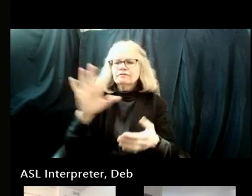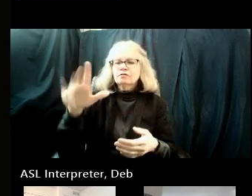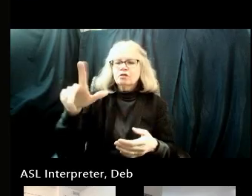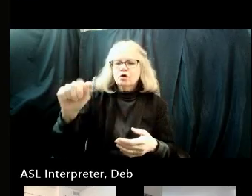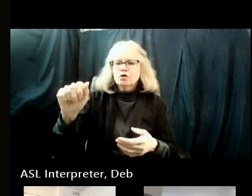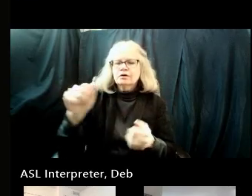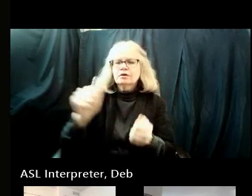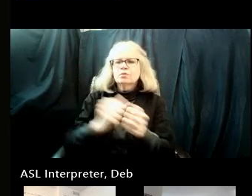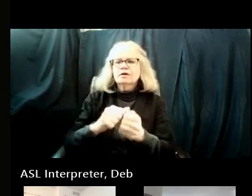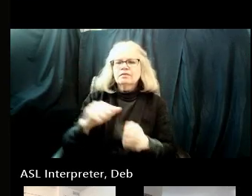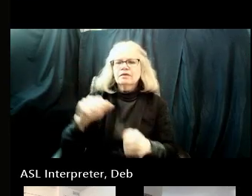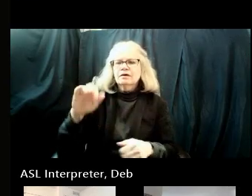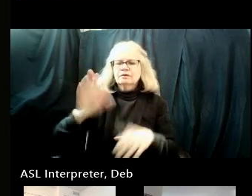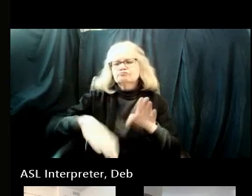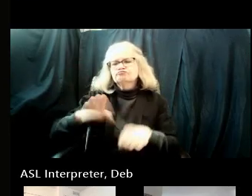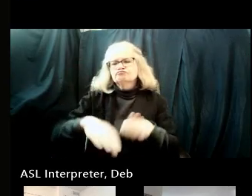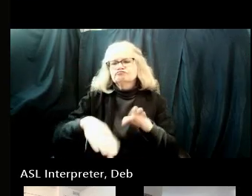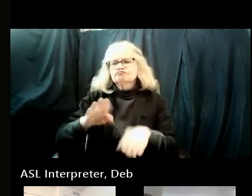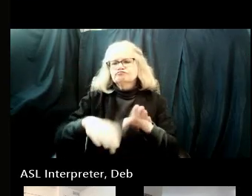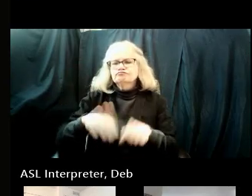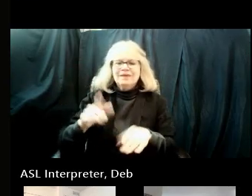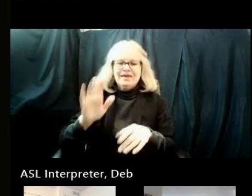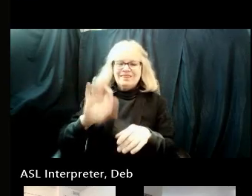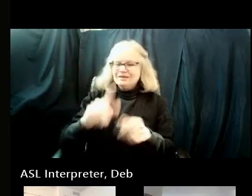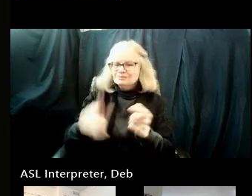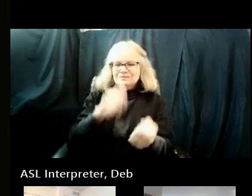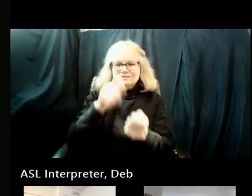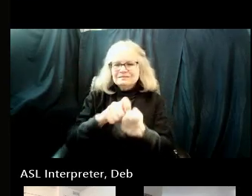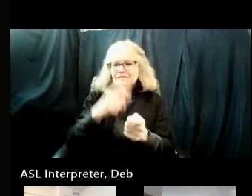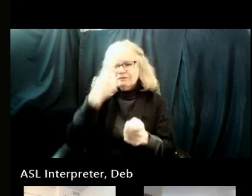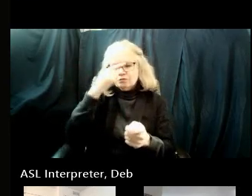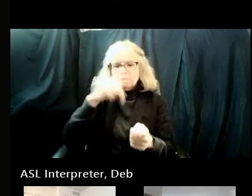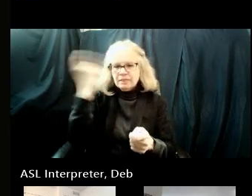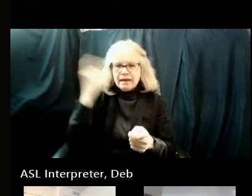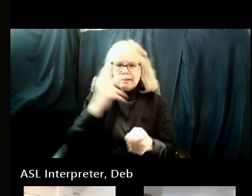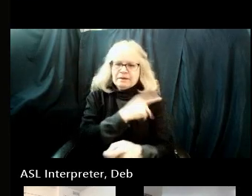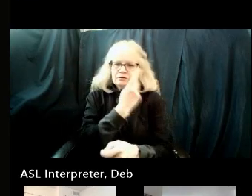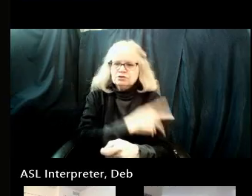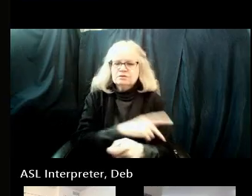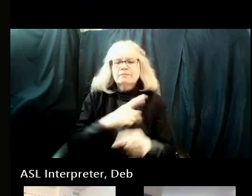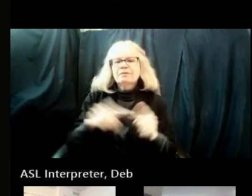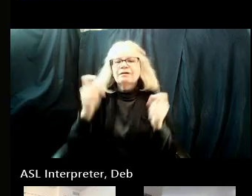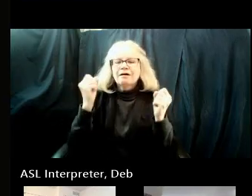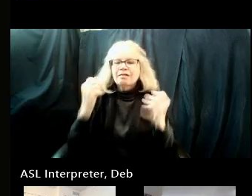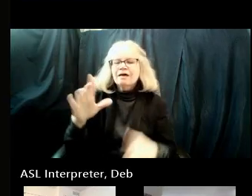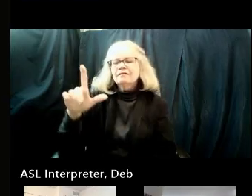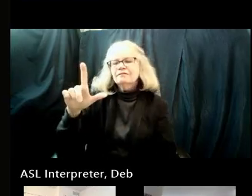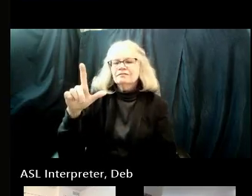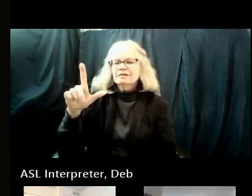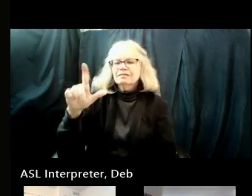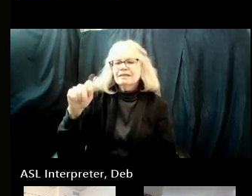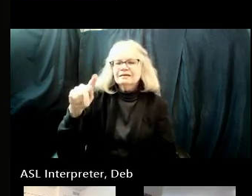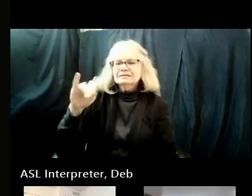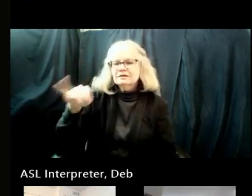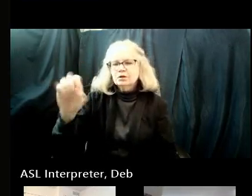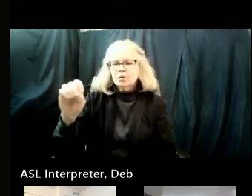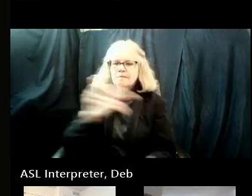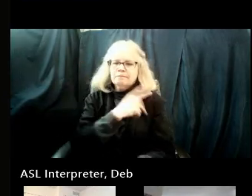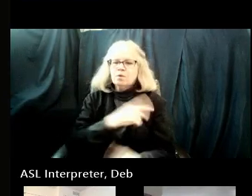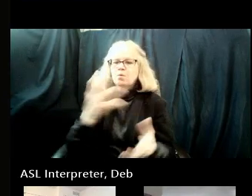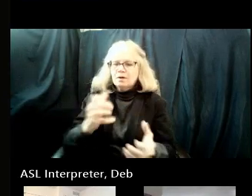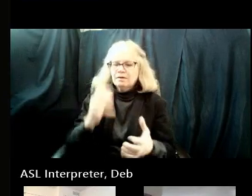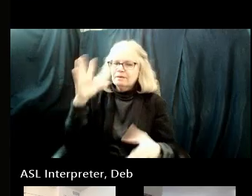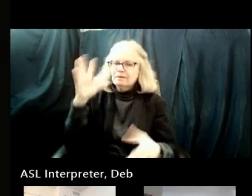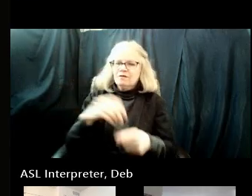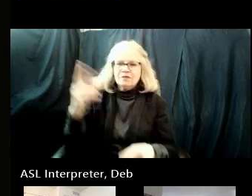with the djembes. This was specifically for Black patients, but a lot of the Latino patients wanted to be involved because they heard the rhythms